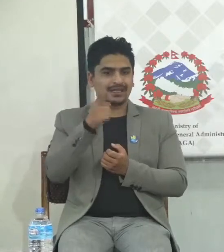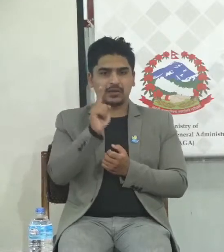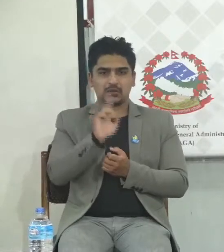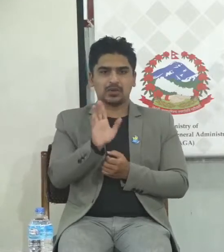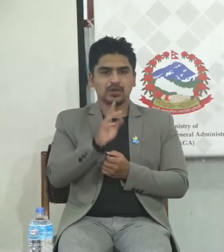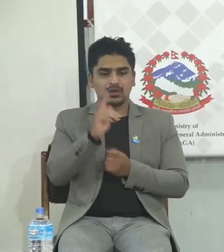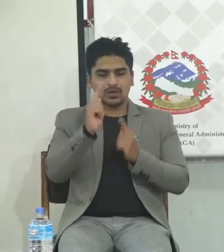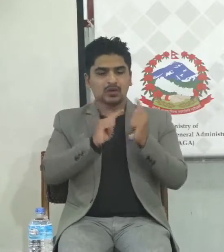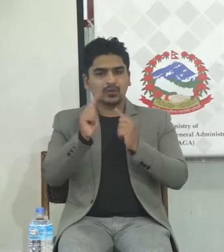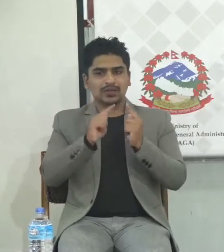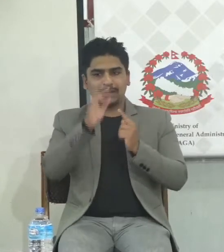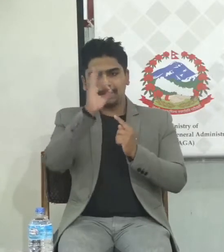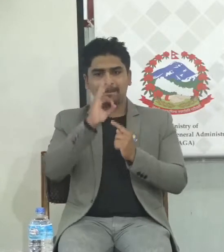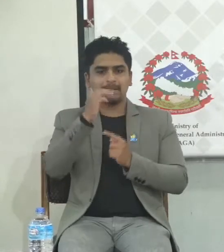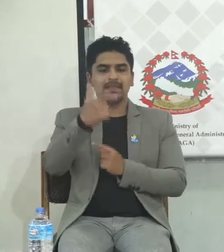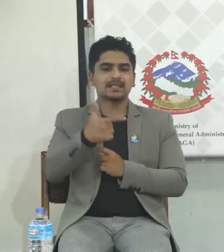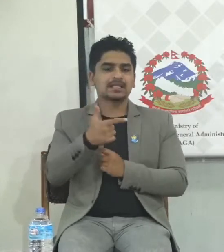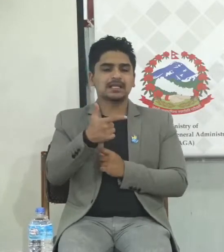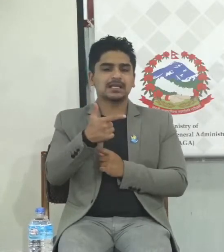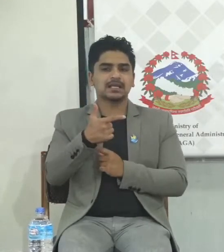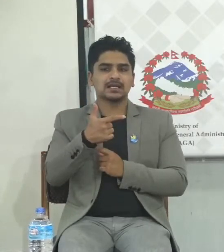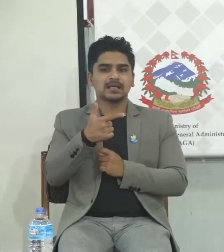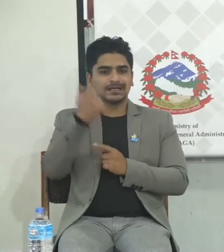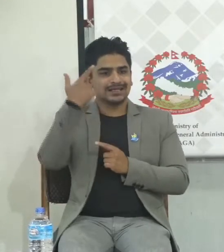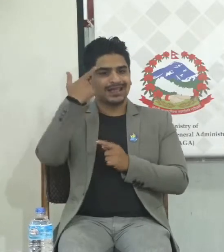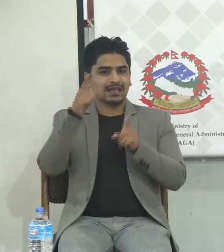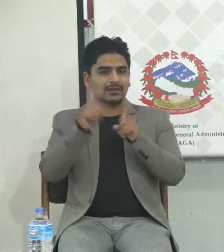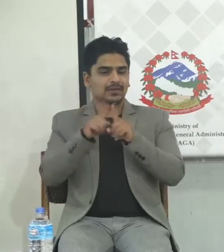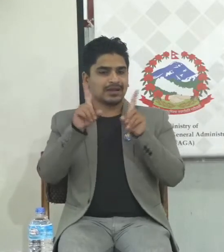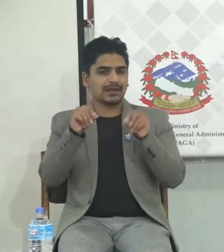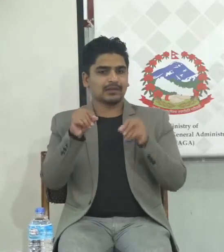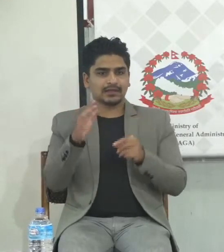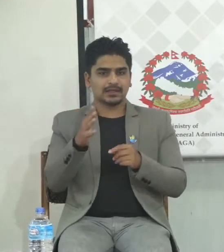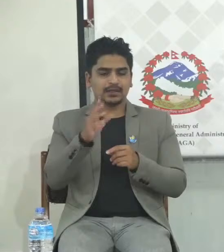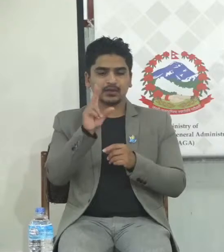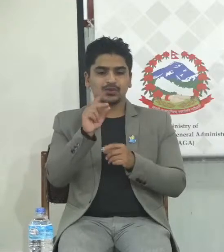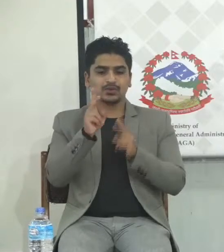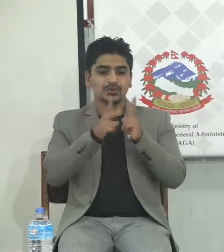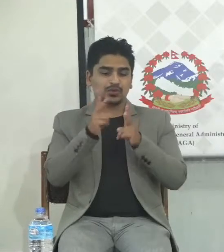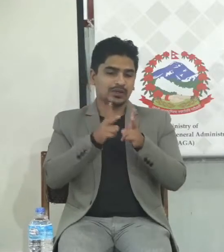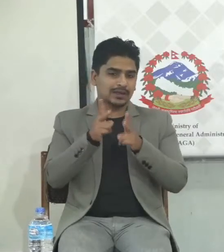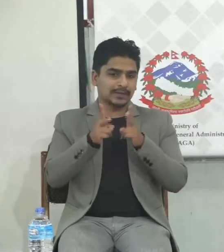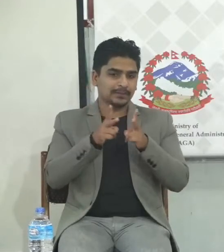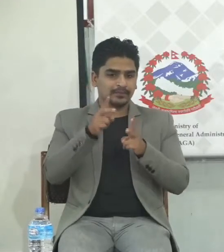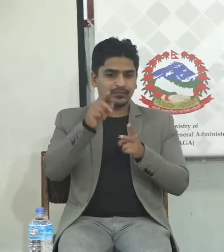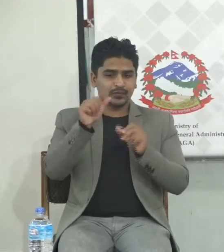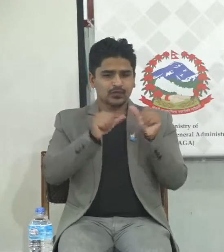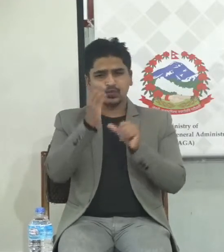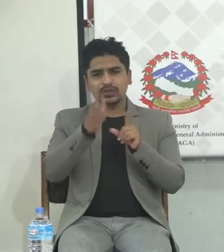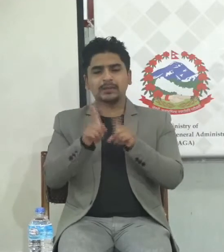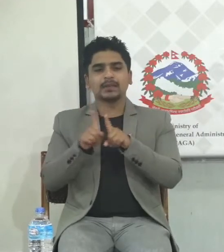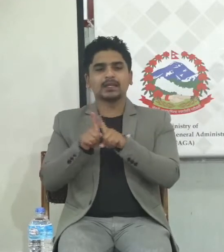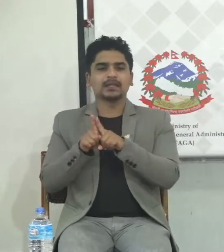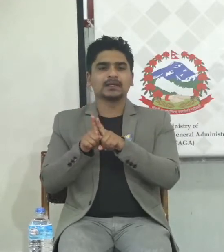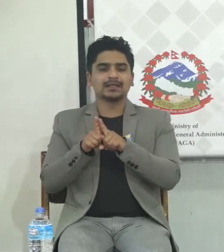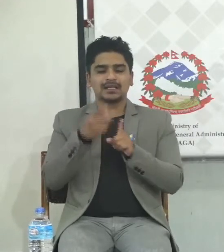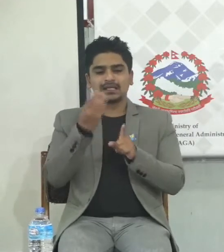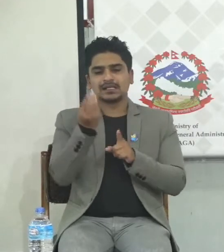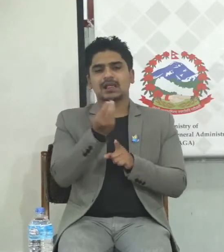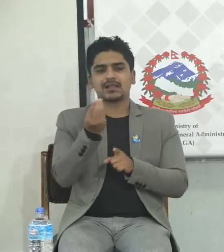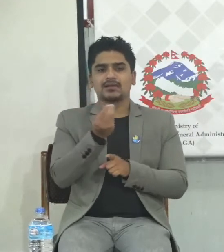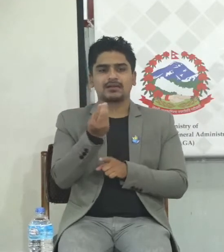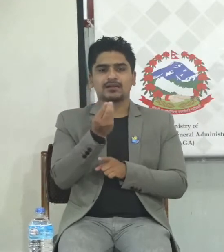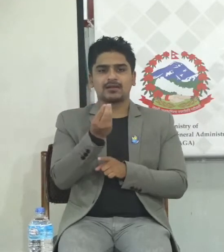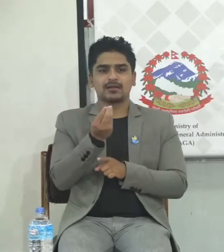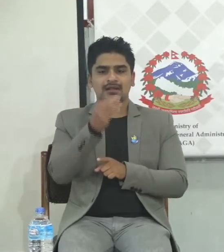we don't need specific knowledge or the specific skills. Anybody after a training, like if they can take a